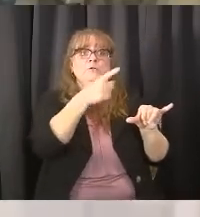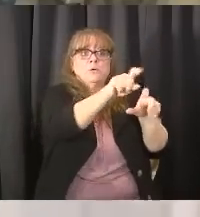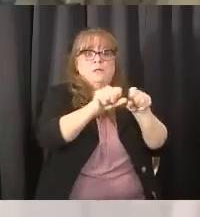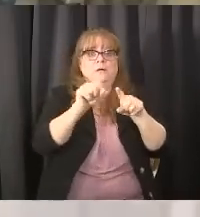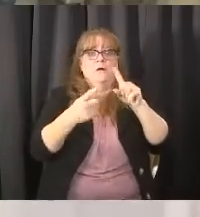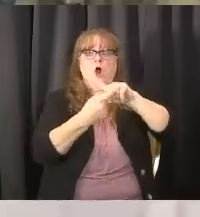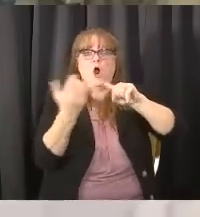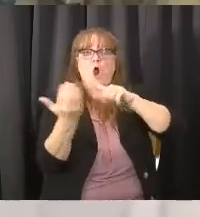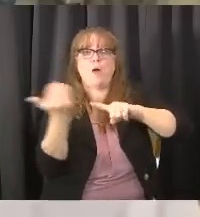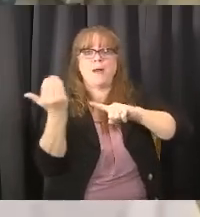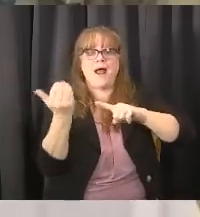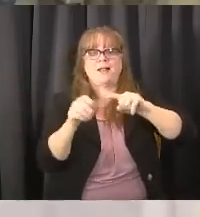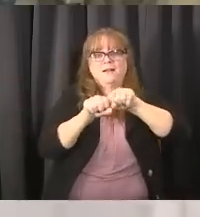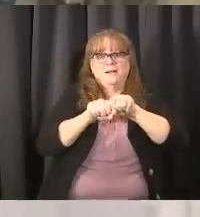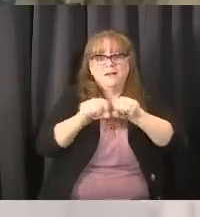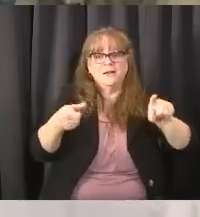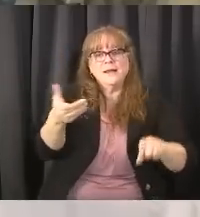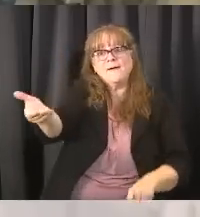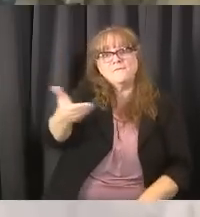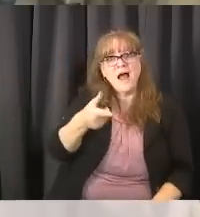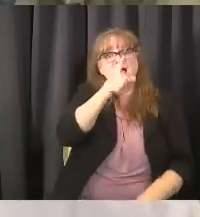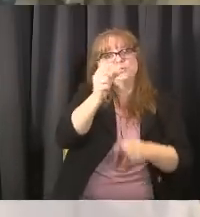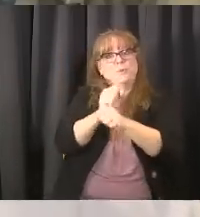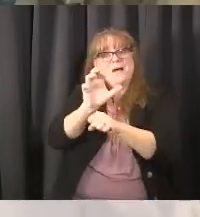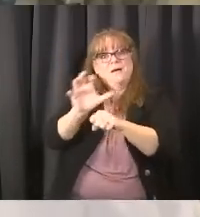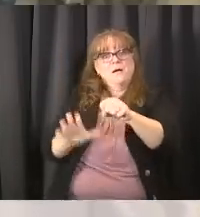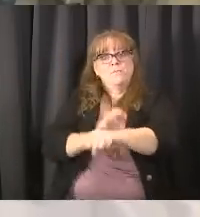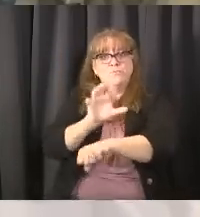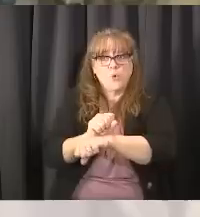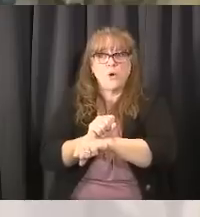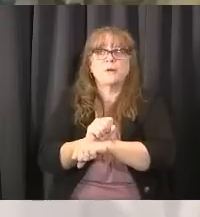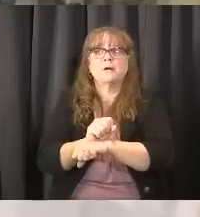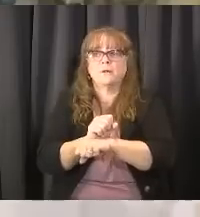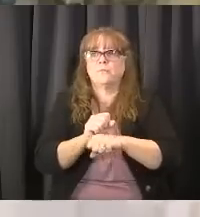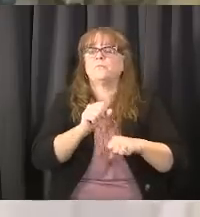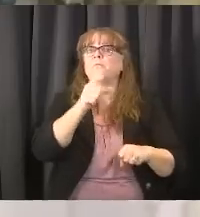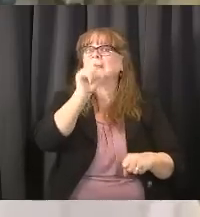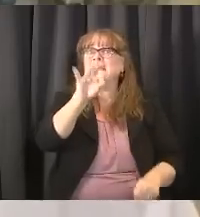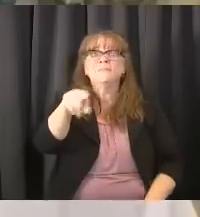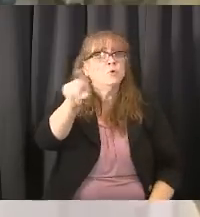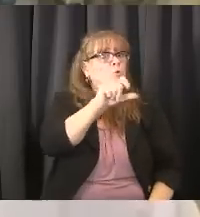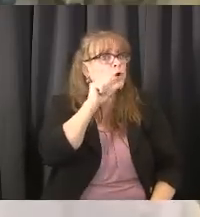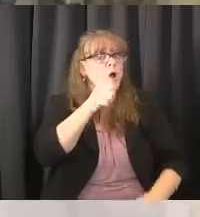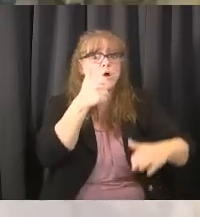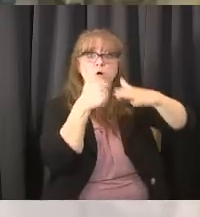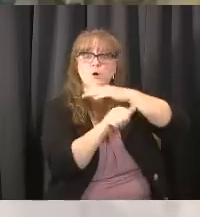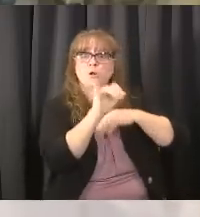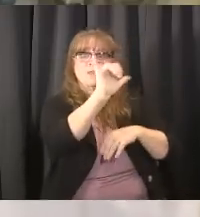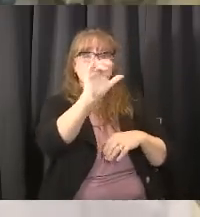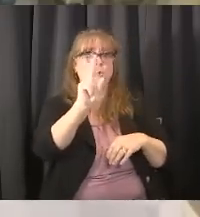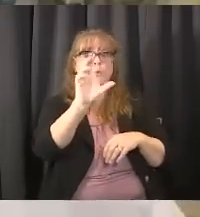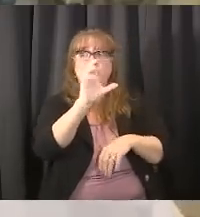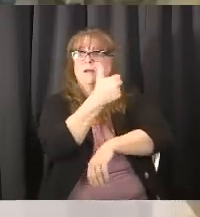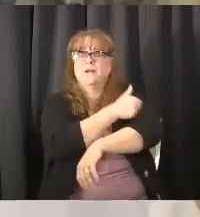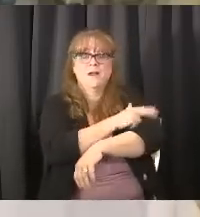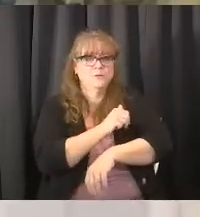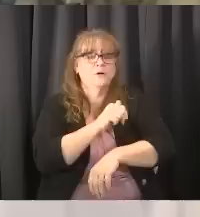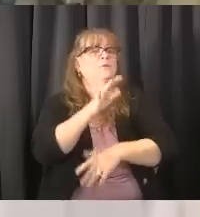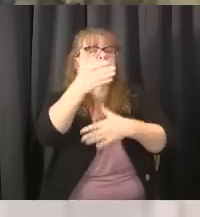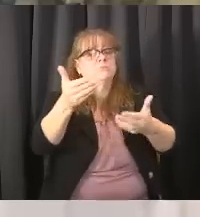appointment. If you are not a patient of UCHealth, you can go to UCHealth.org and push the COVID-19 button and